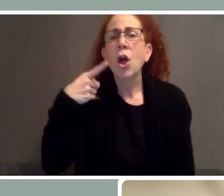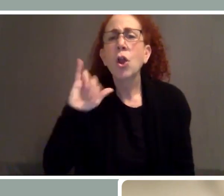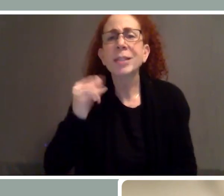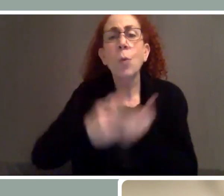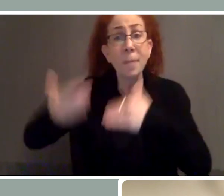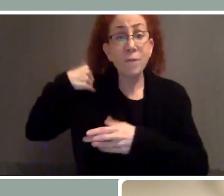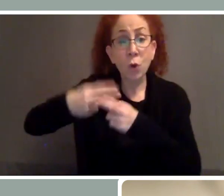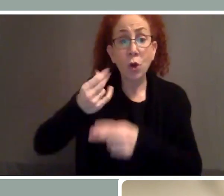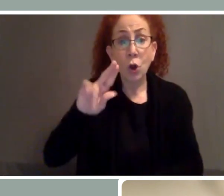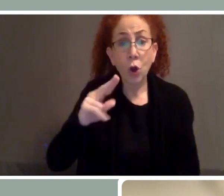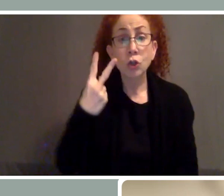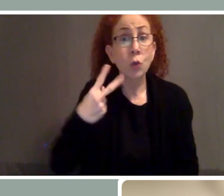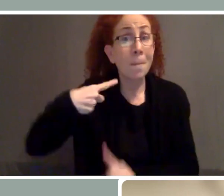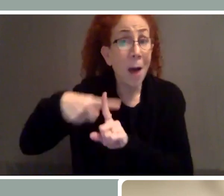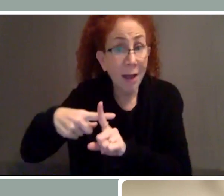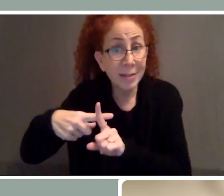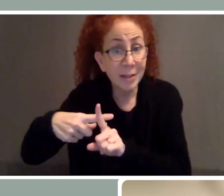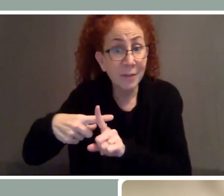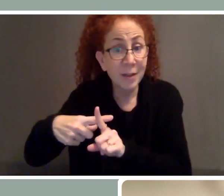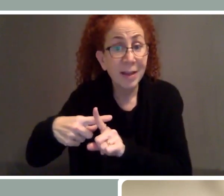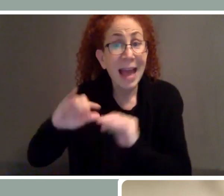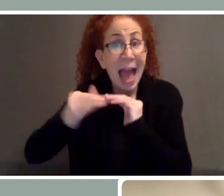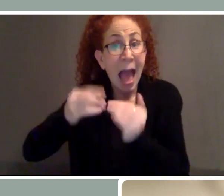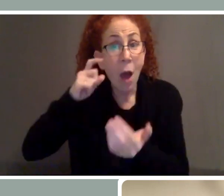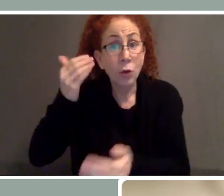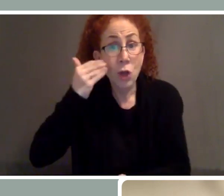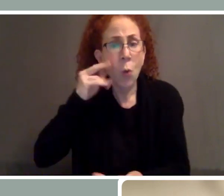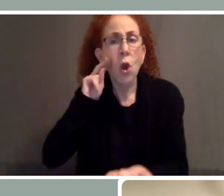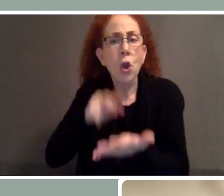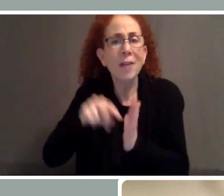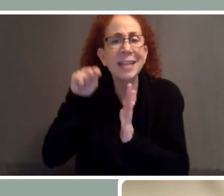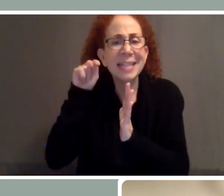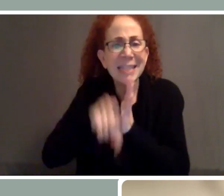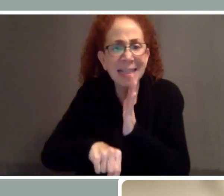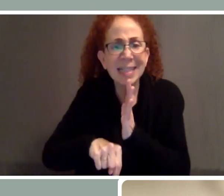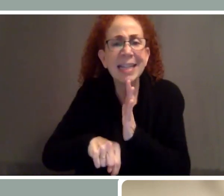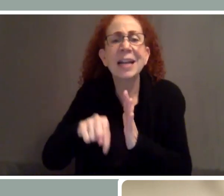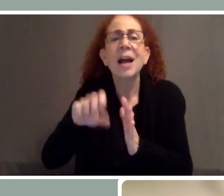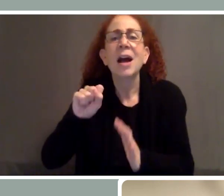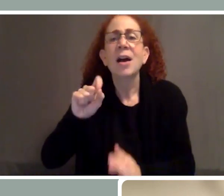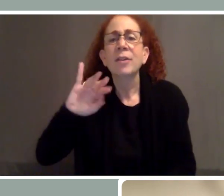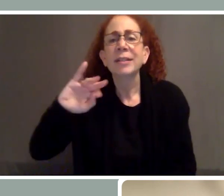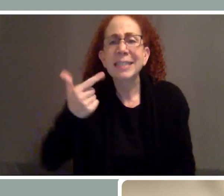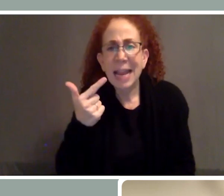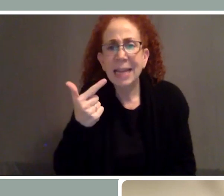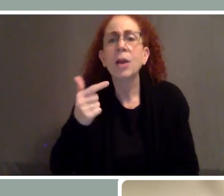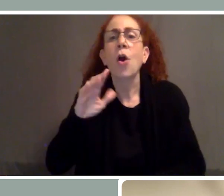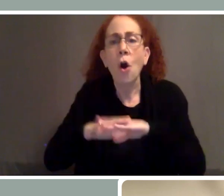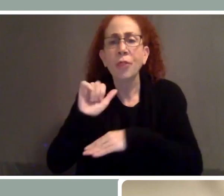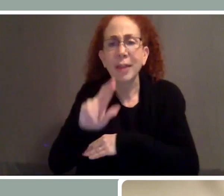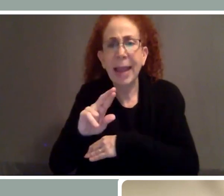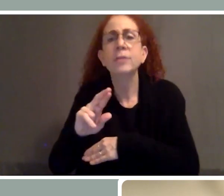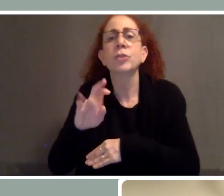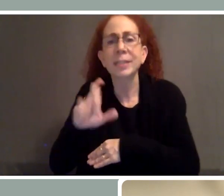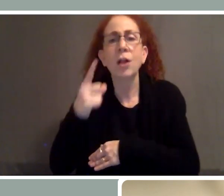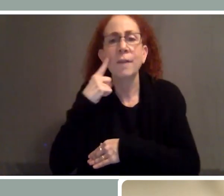had called HER2 positive was by looking at the intensity of staining for HER2 on the cancer cells. And